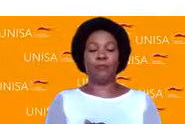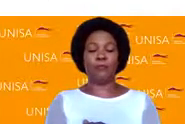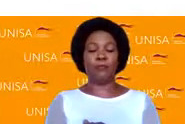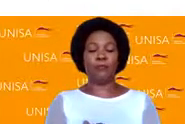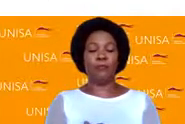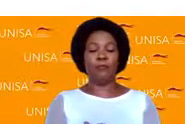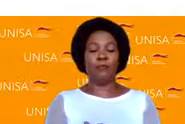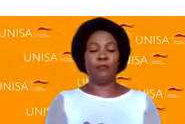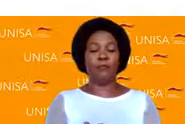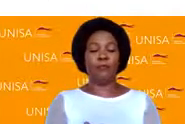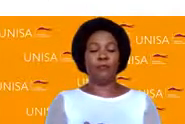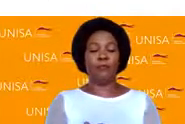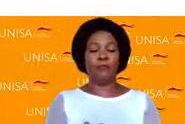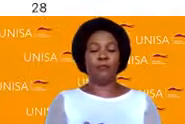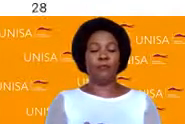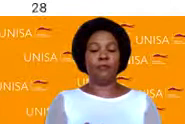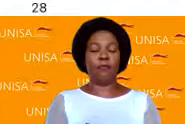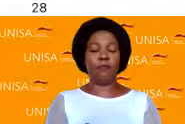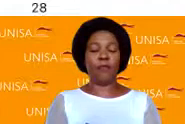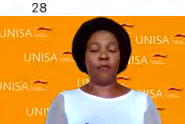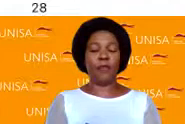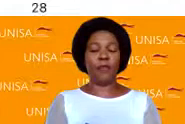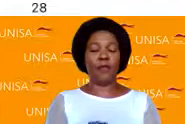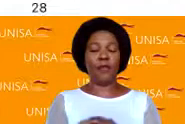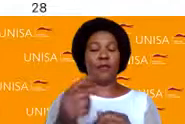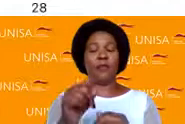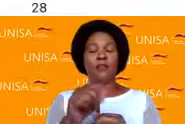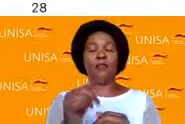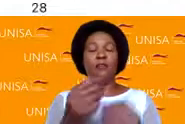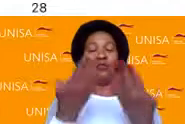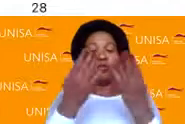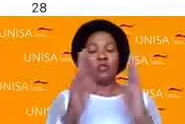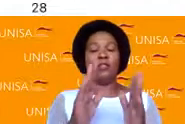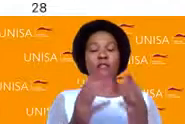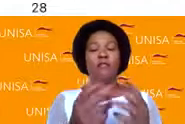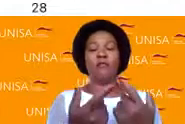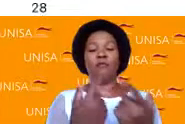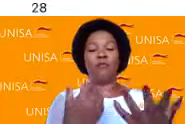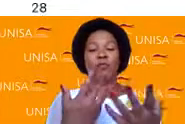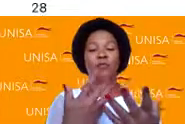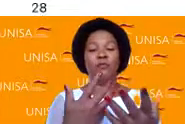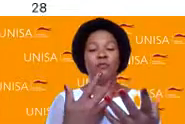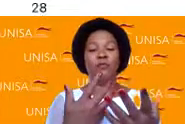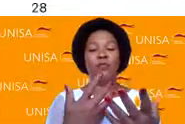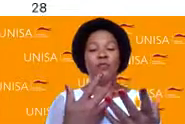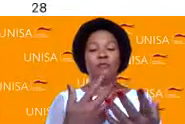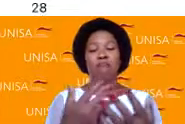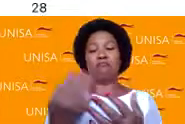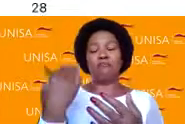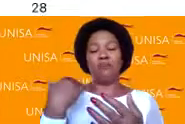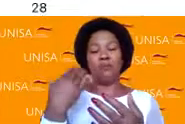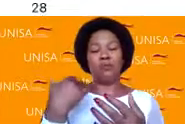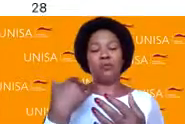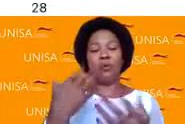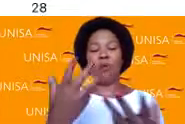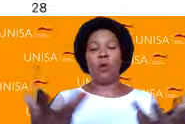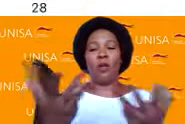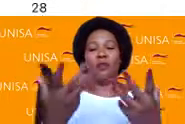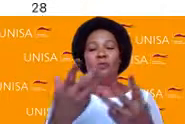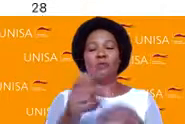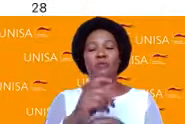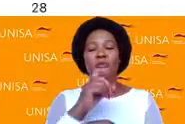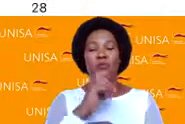So this differs a bit, especially for students coming from the previous, before the upgrade, where you had to use the